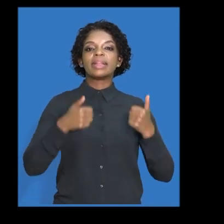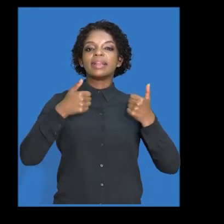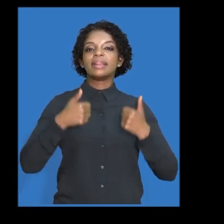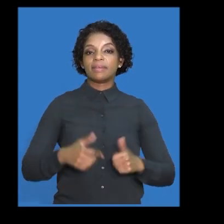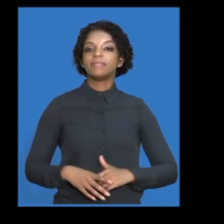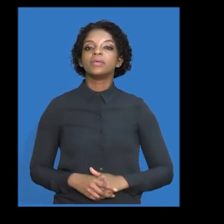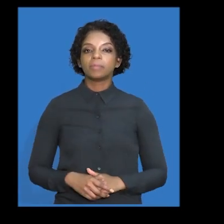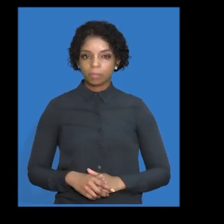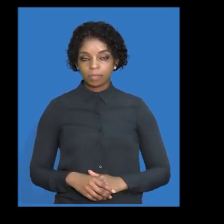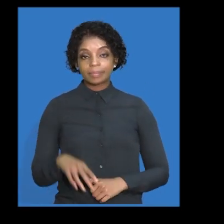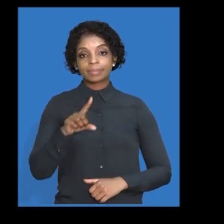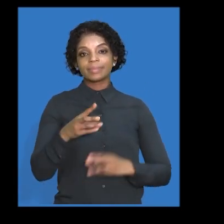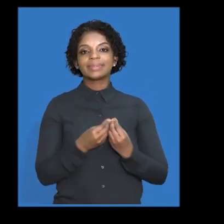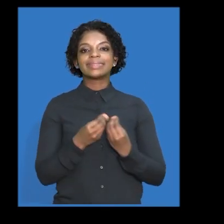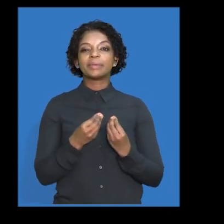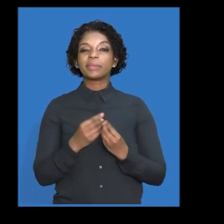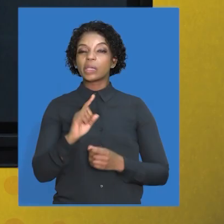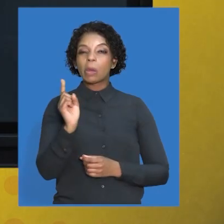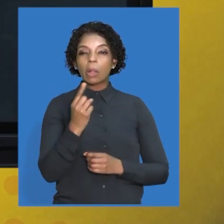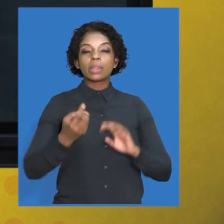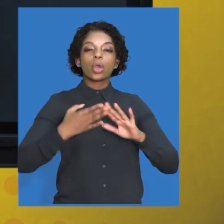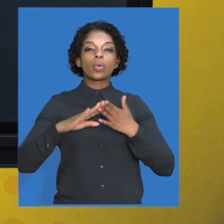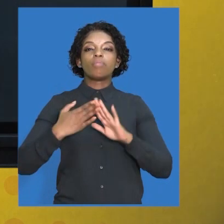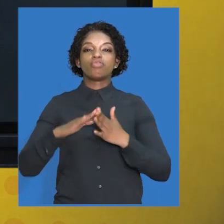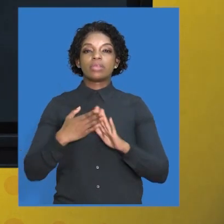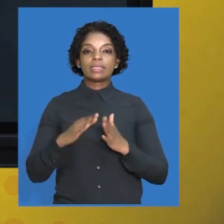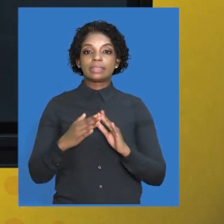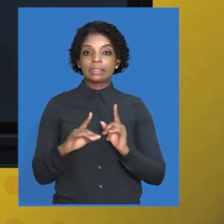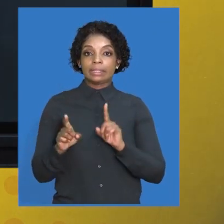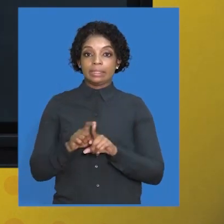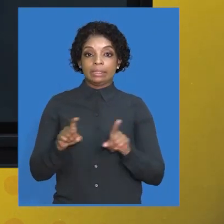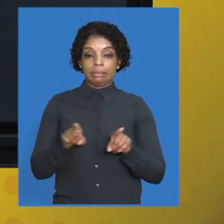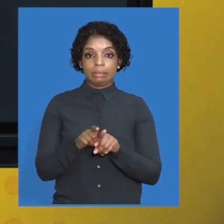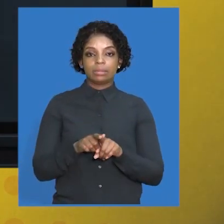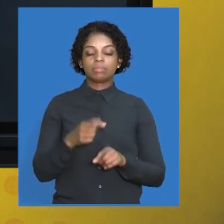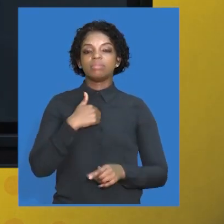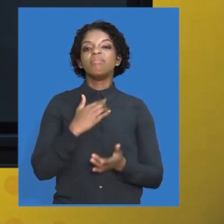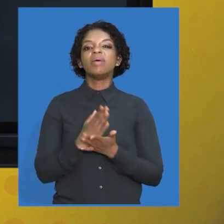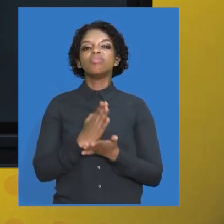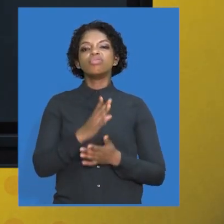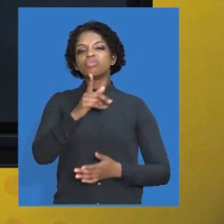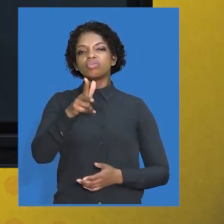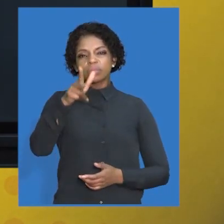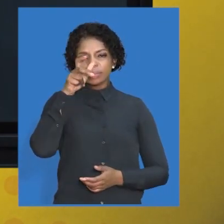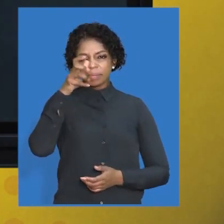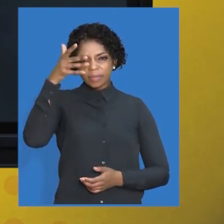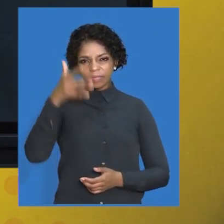something that all communities want. As I'm sure you would have noticed that when we had our lockdown,